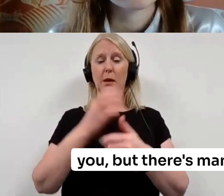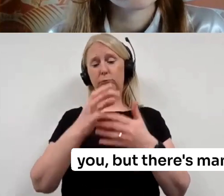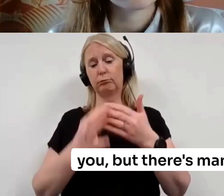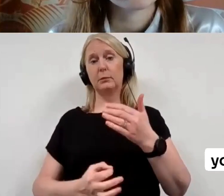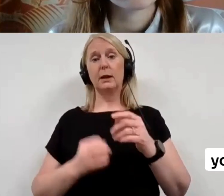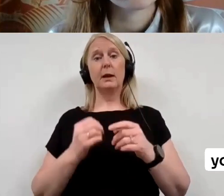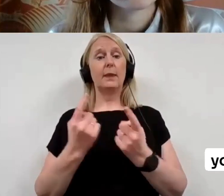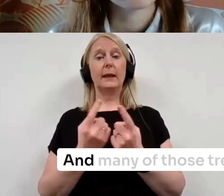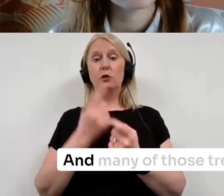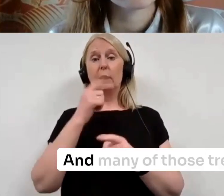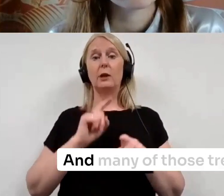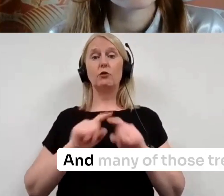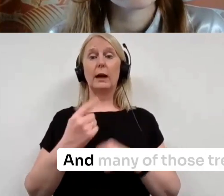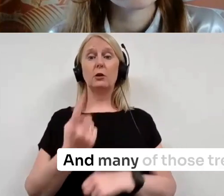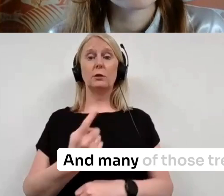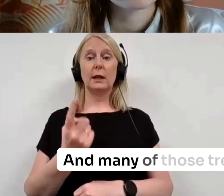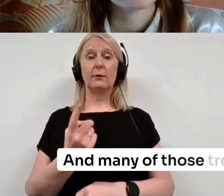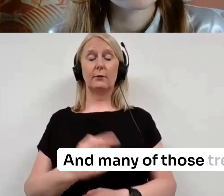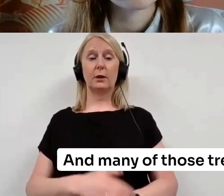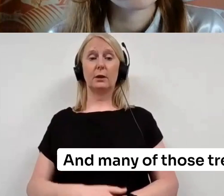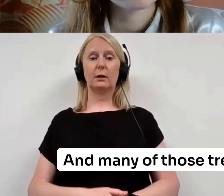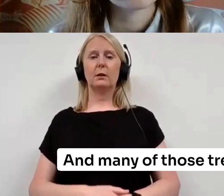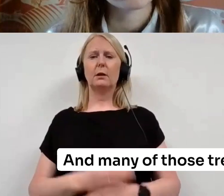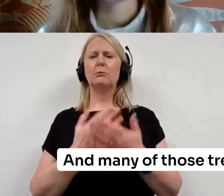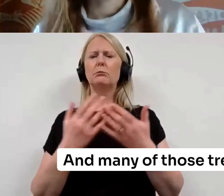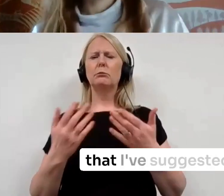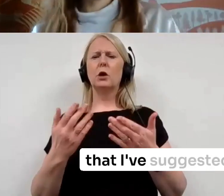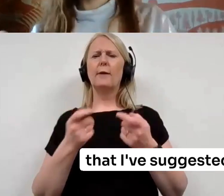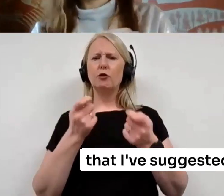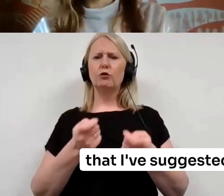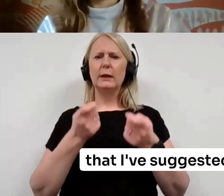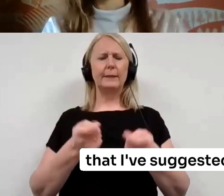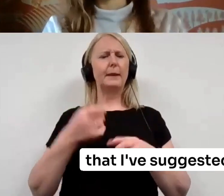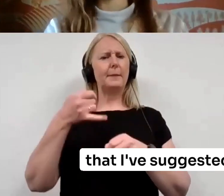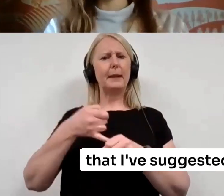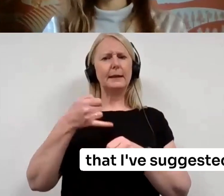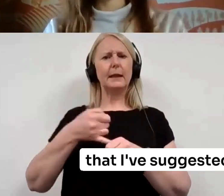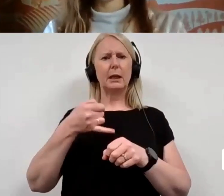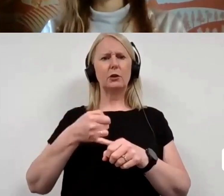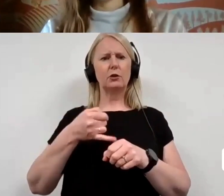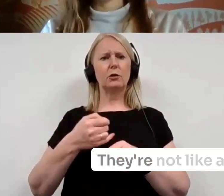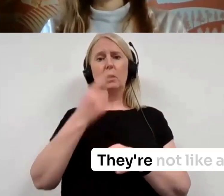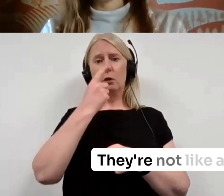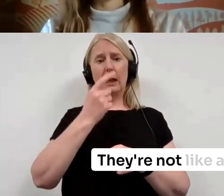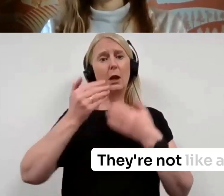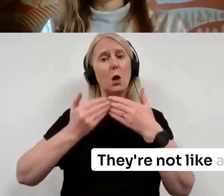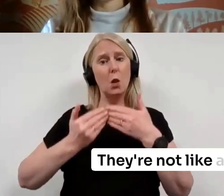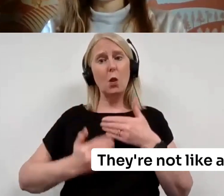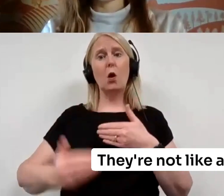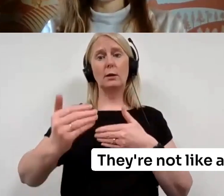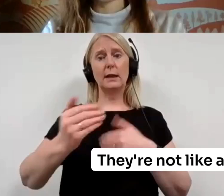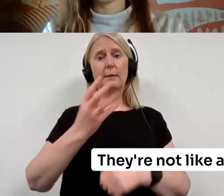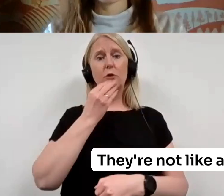that you can do yourself. And many of those treatments and medications that I've suggested, they are for long-term use. They're not